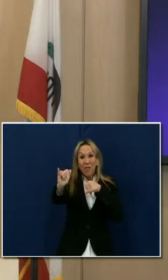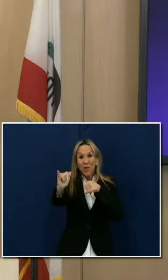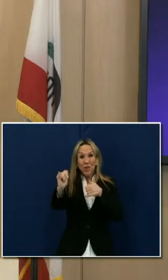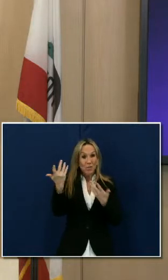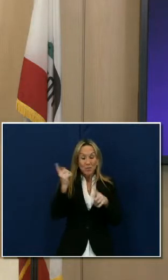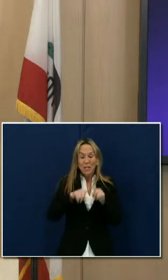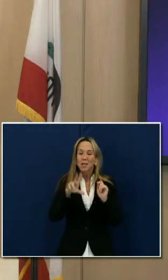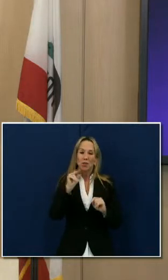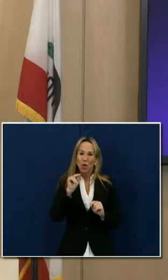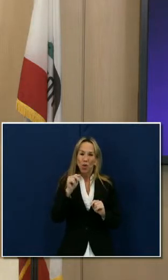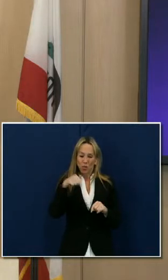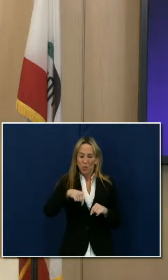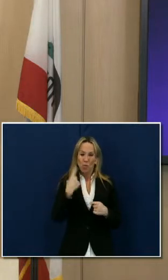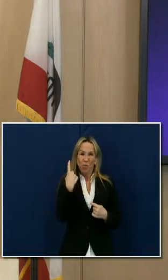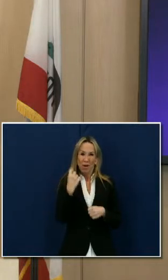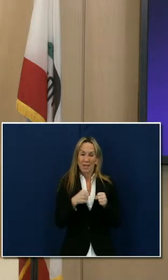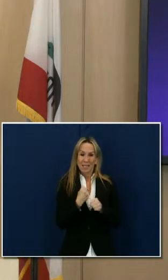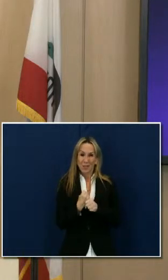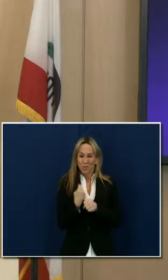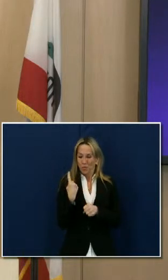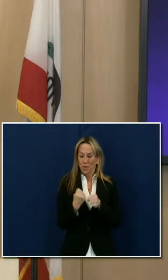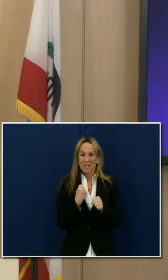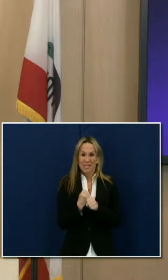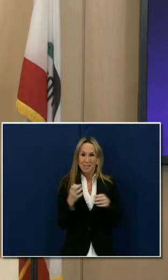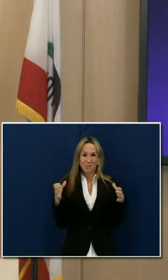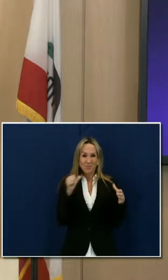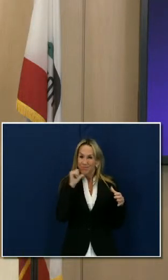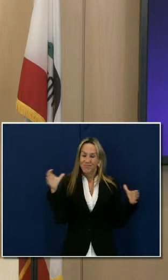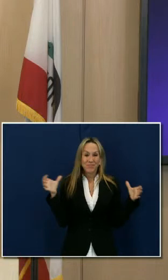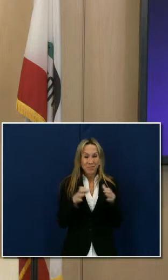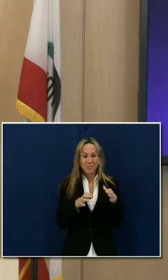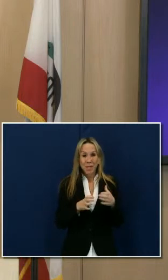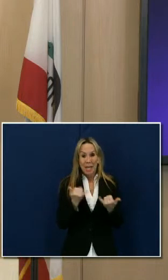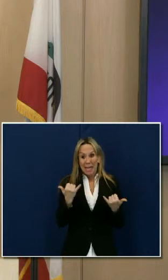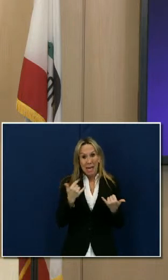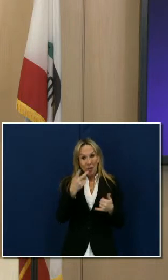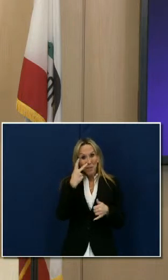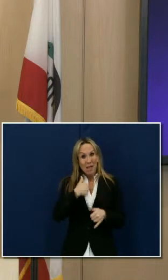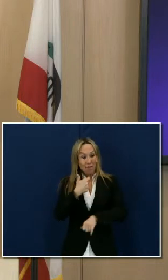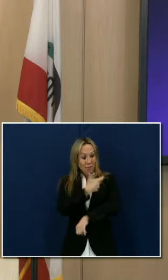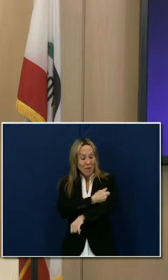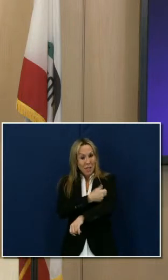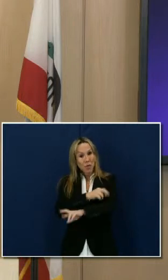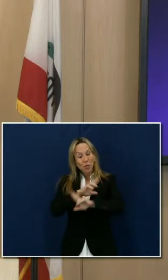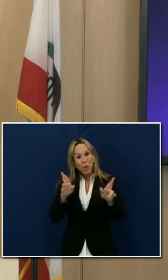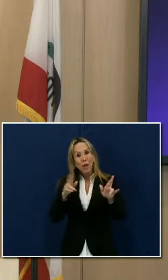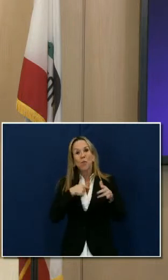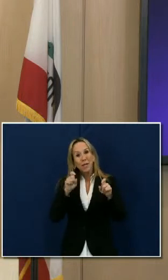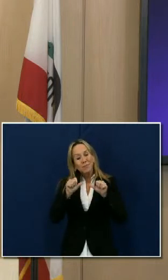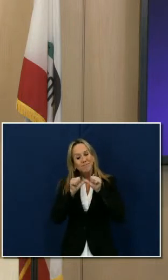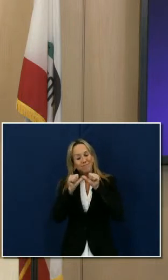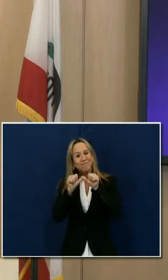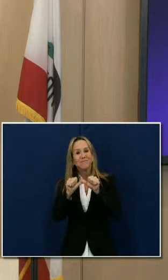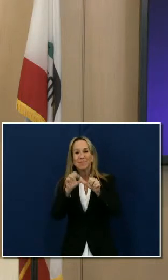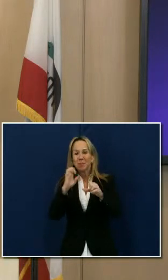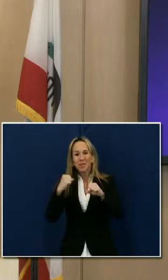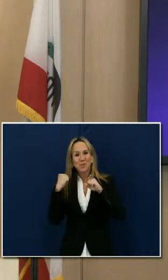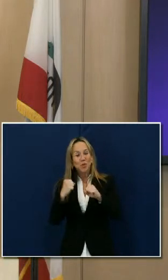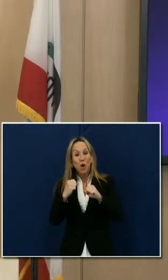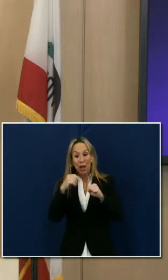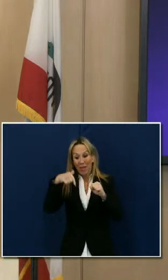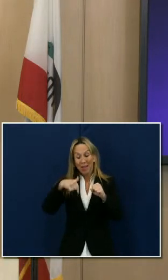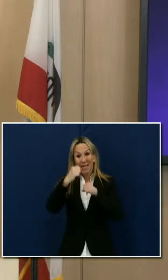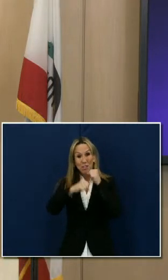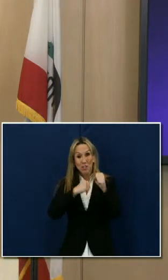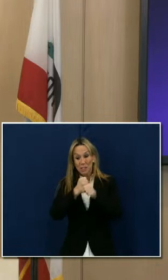At a point at which we are on the path to coming out of this with the beginning of vaccine, we need to finish strong, and we need to come together this